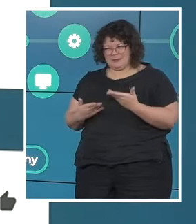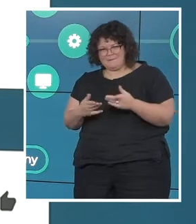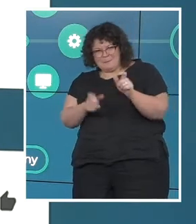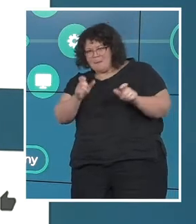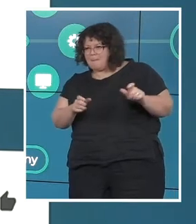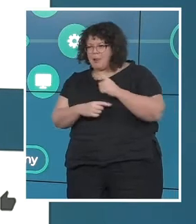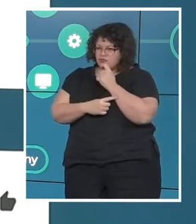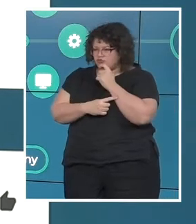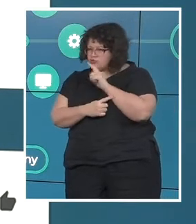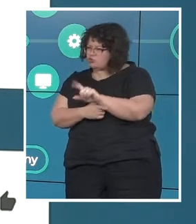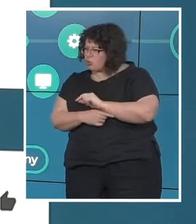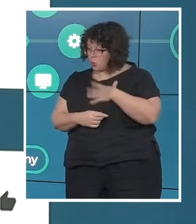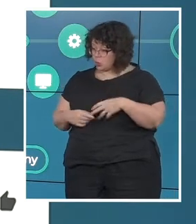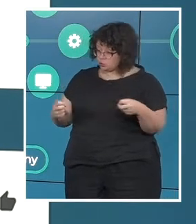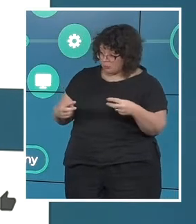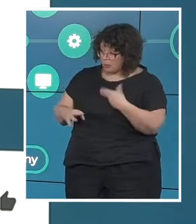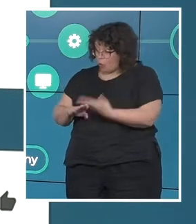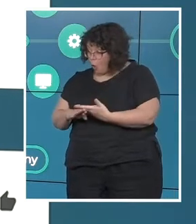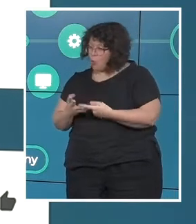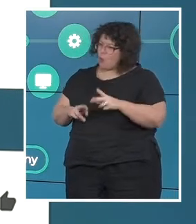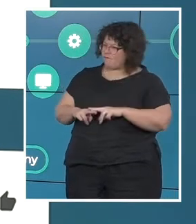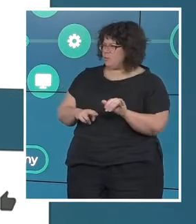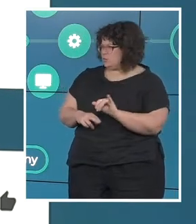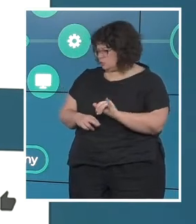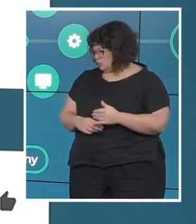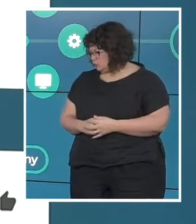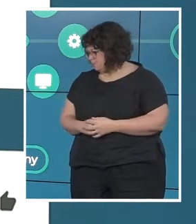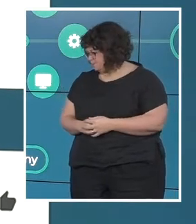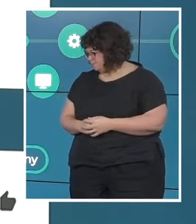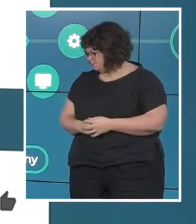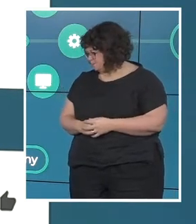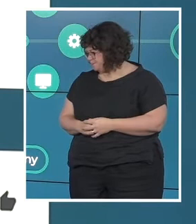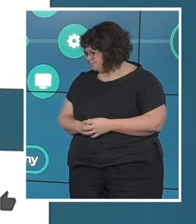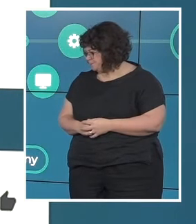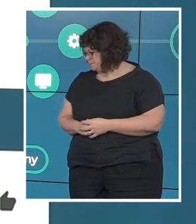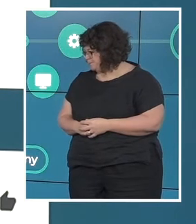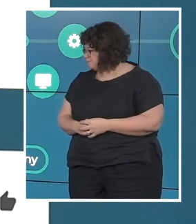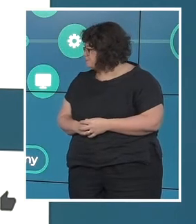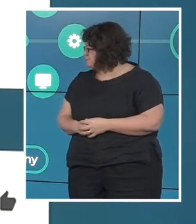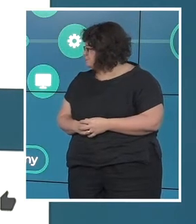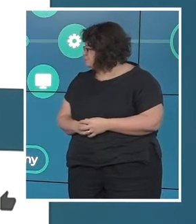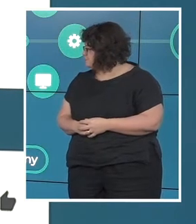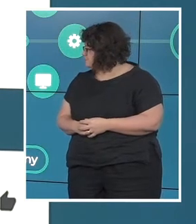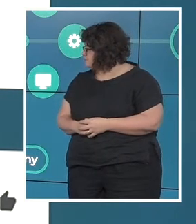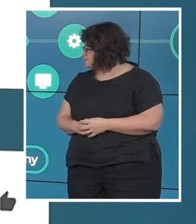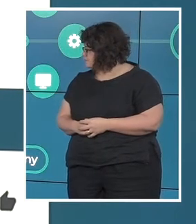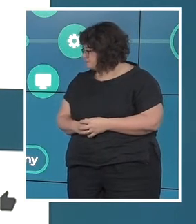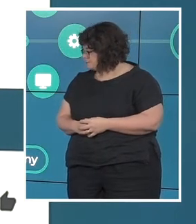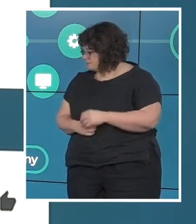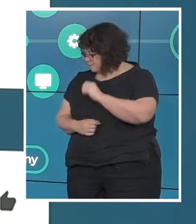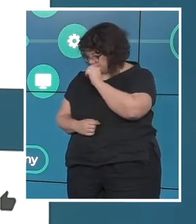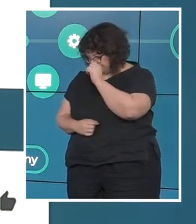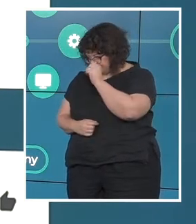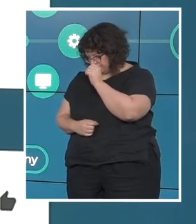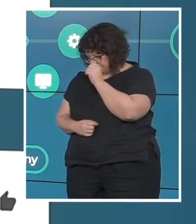showing people where they can turn off and off depending on their preference. So where we can give people the